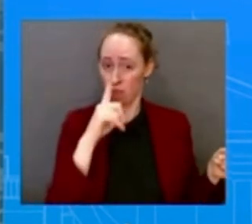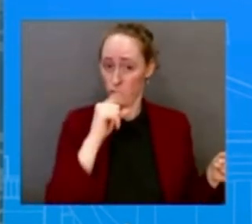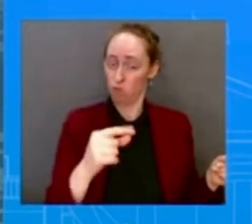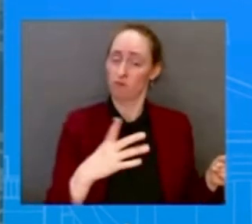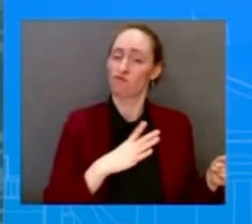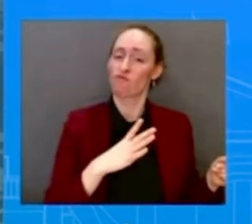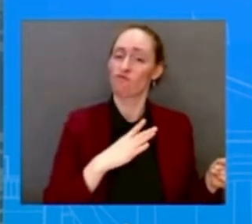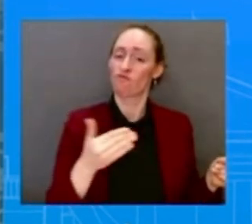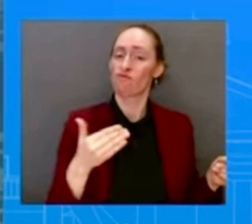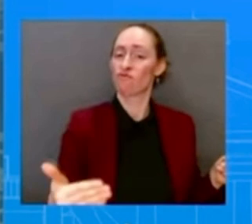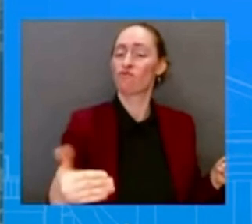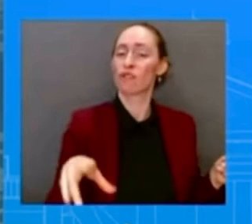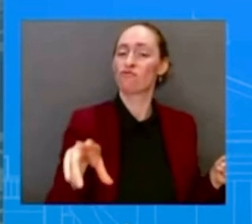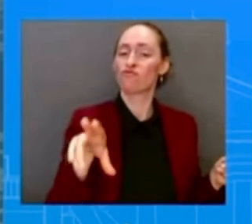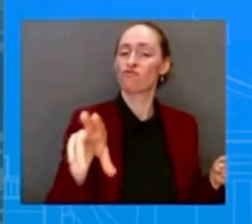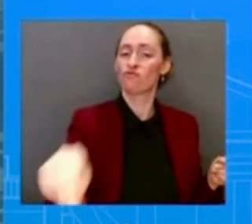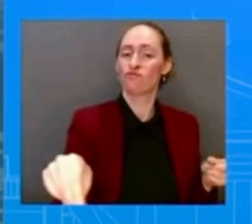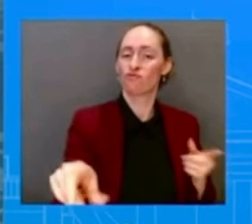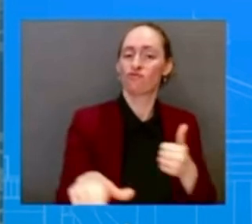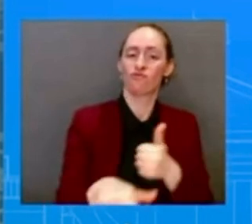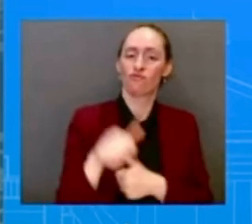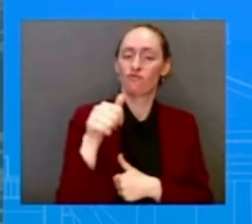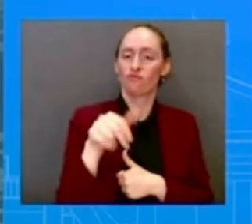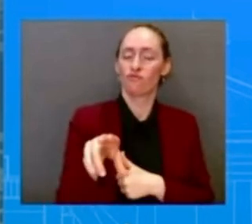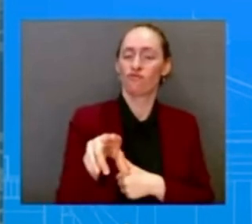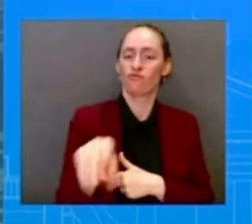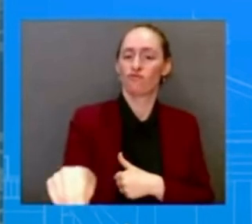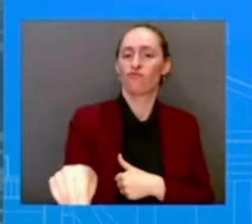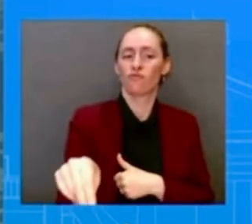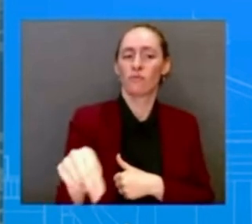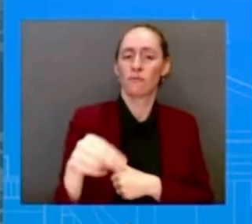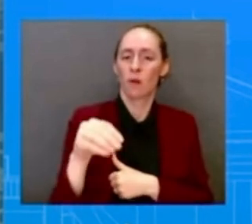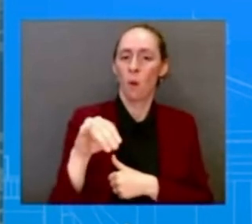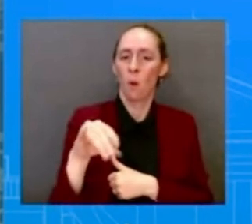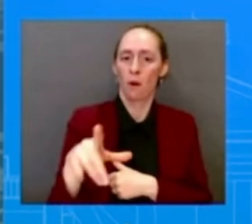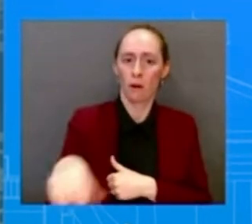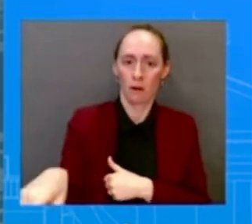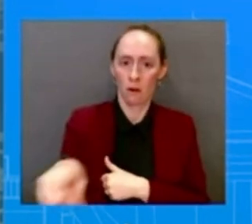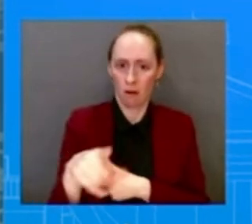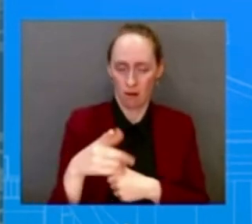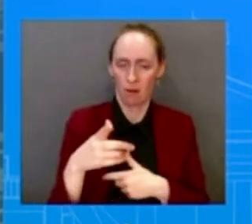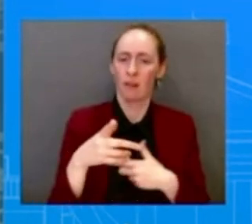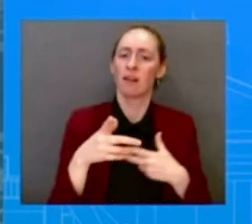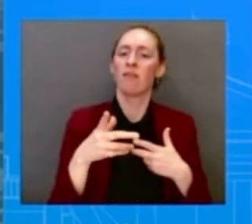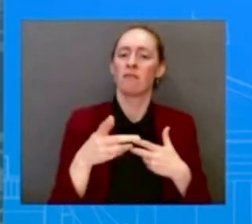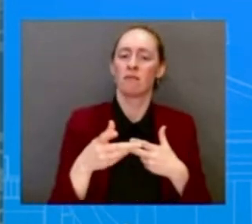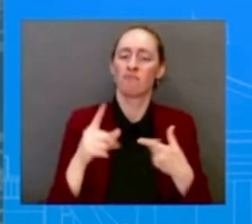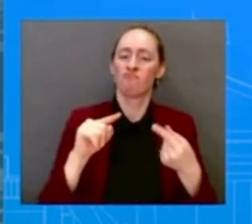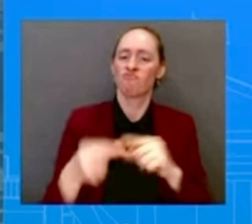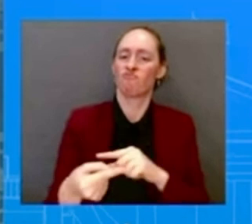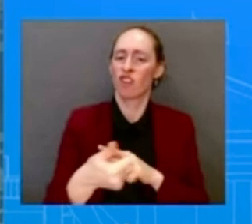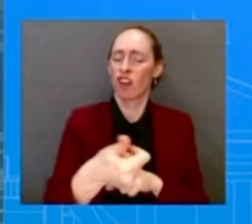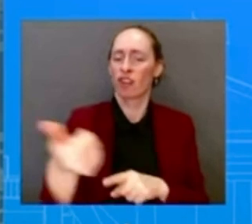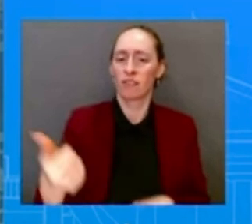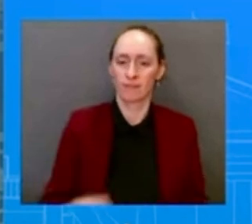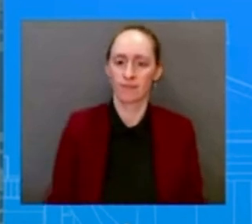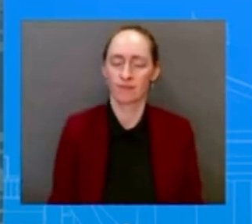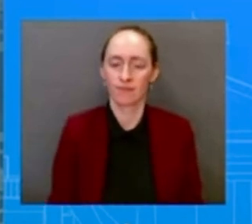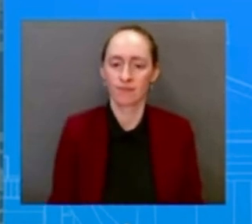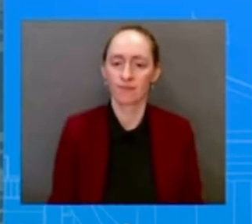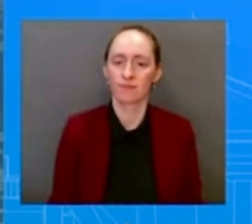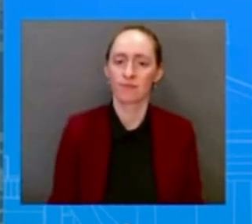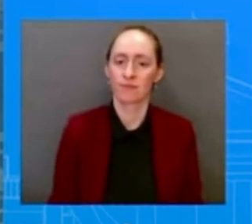This move, if it proves to be true, it doesn't come as a big surprise as a reaction to the price